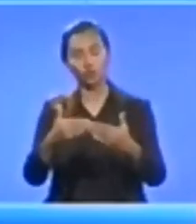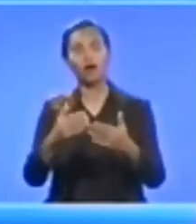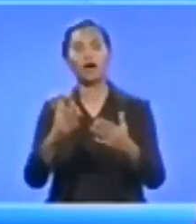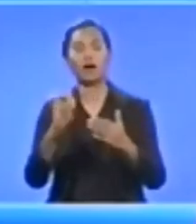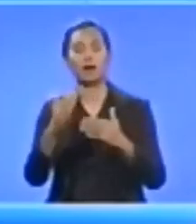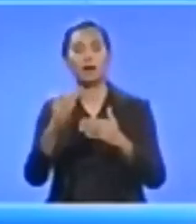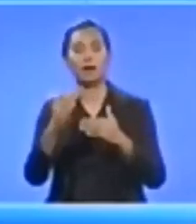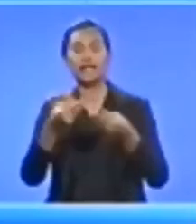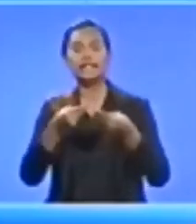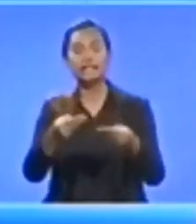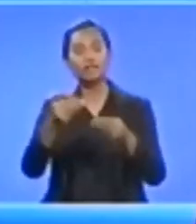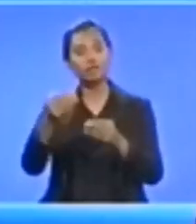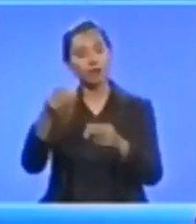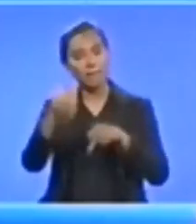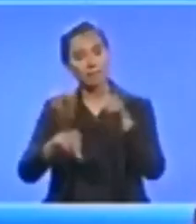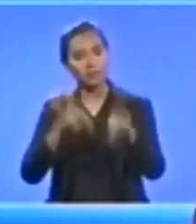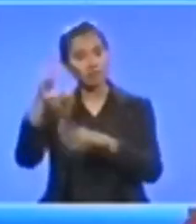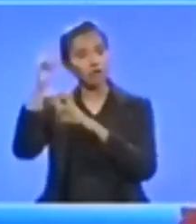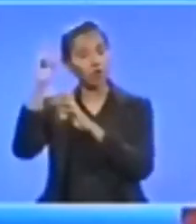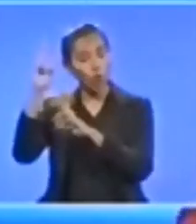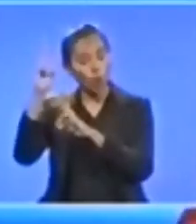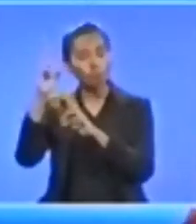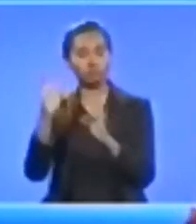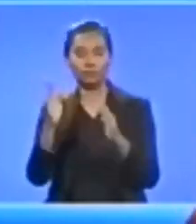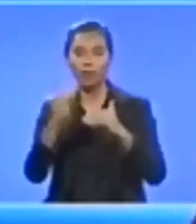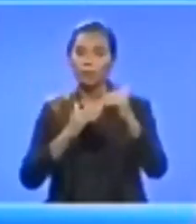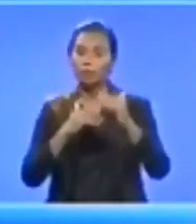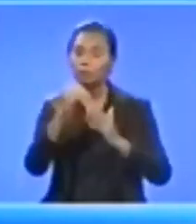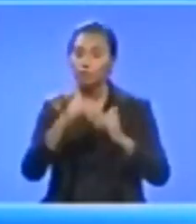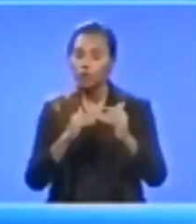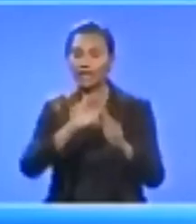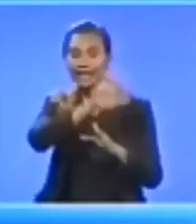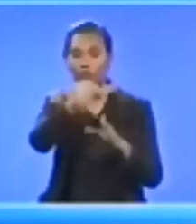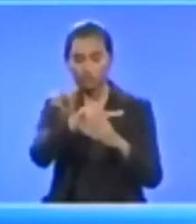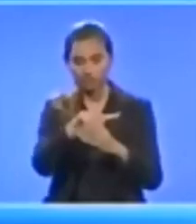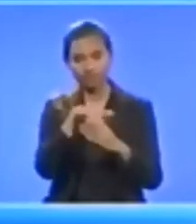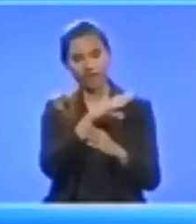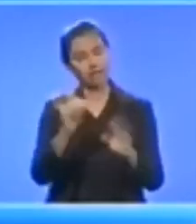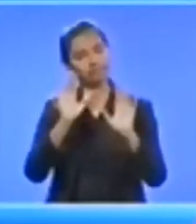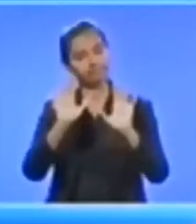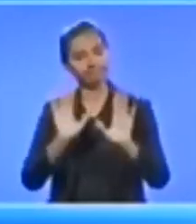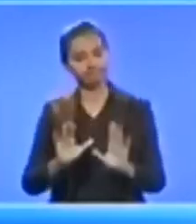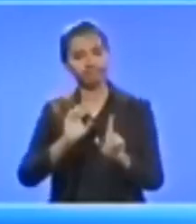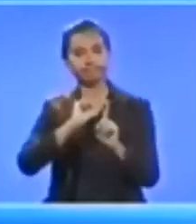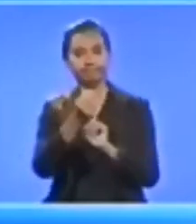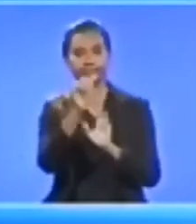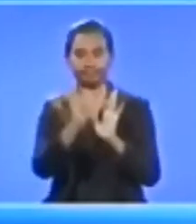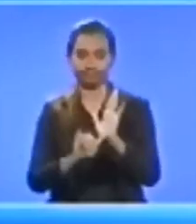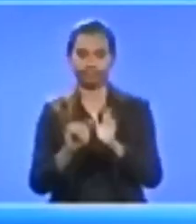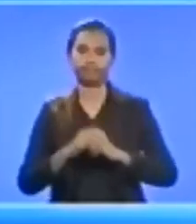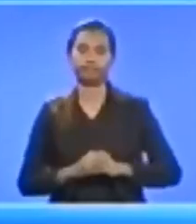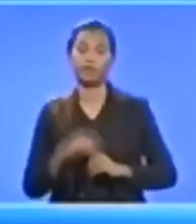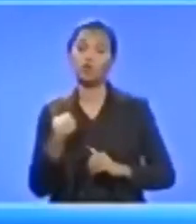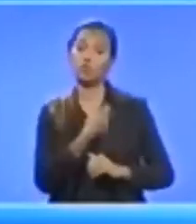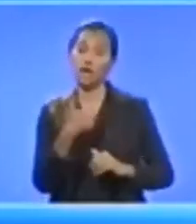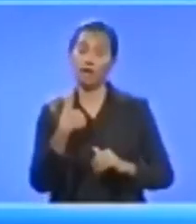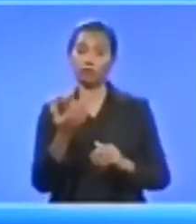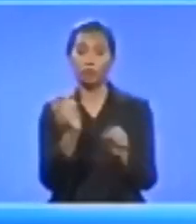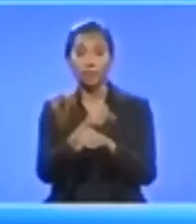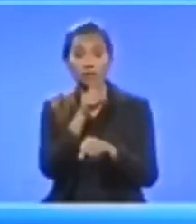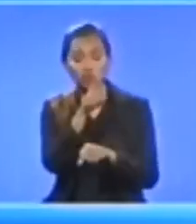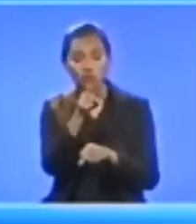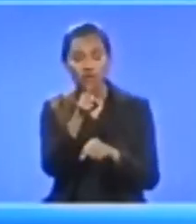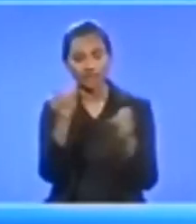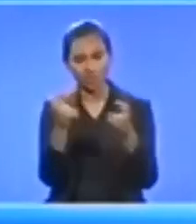more inclusive and remarkable society. We have to ensure that a widening income